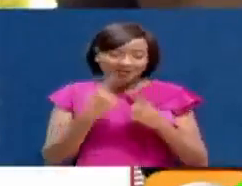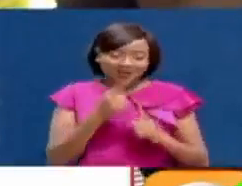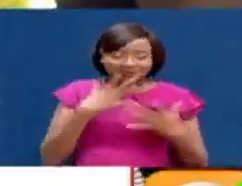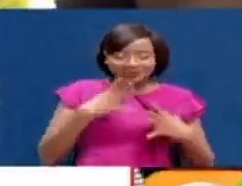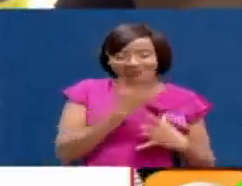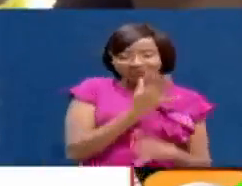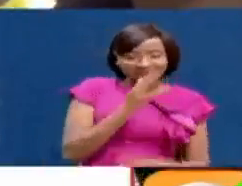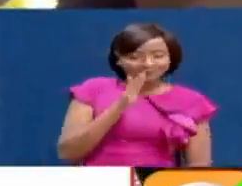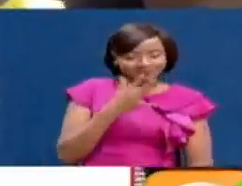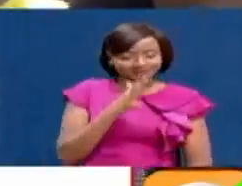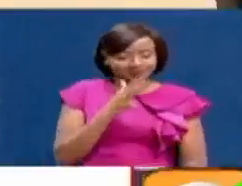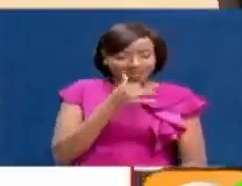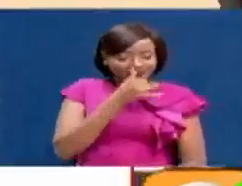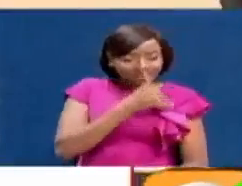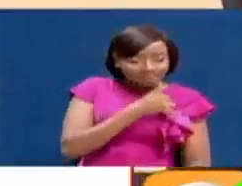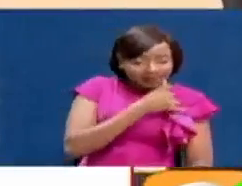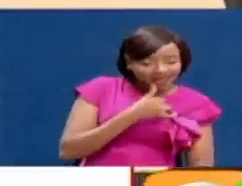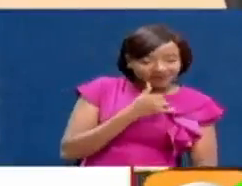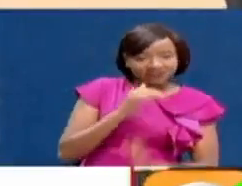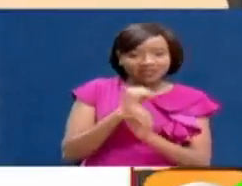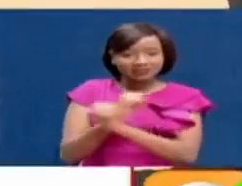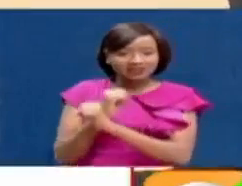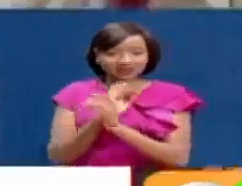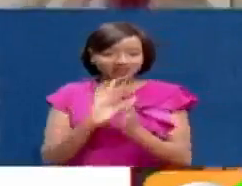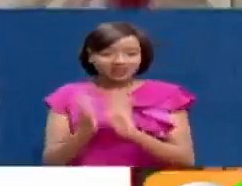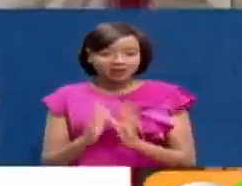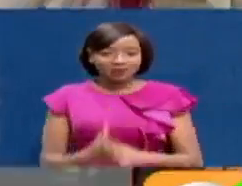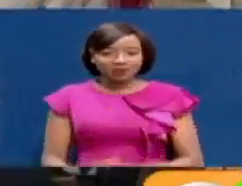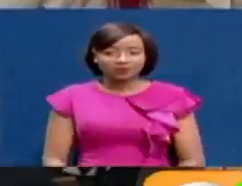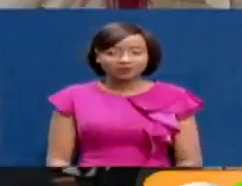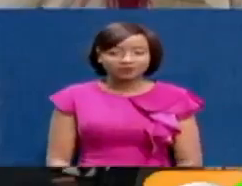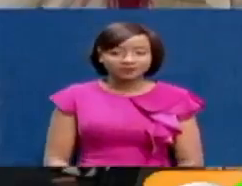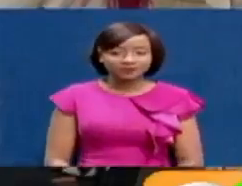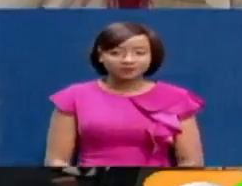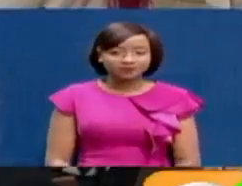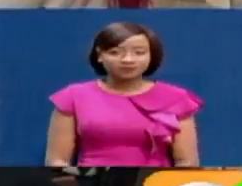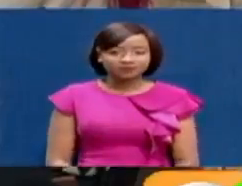balance between privacy and safety. Faizal Ahmed, Citizen TV, Nairobi.